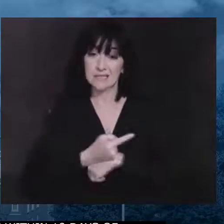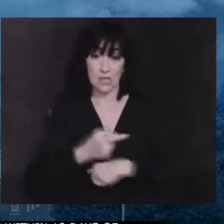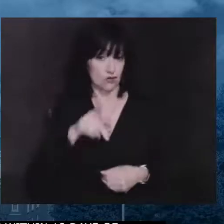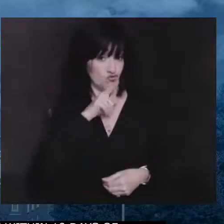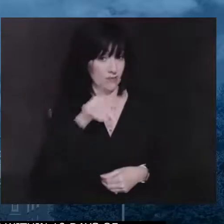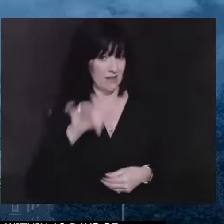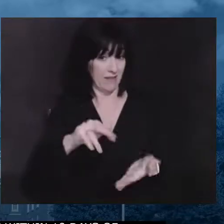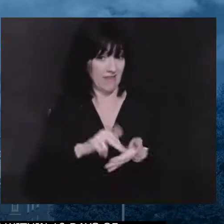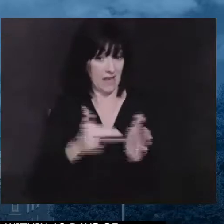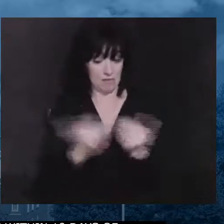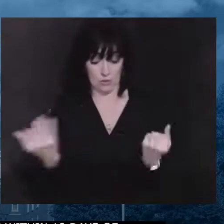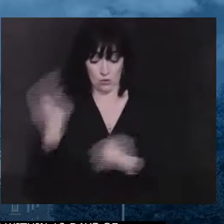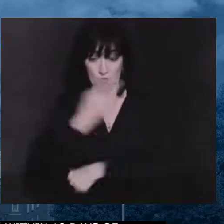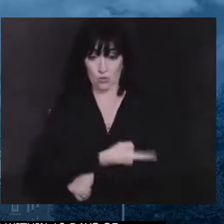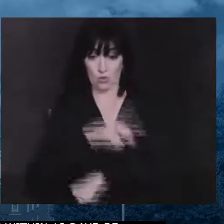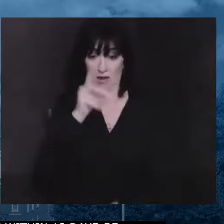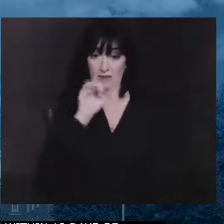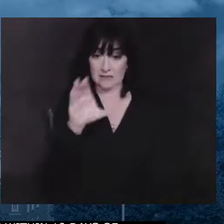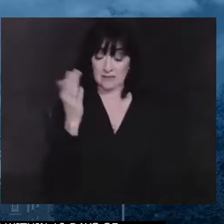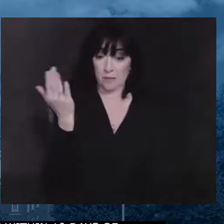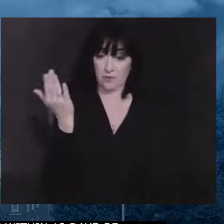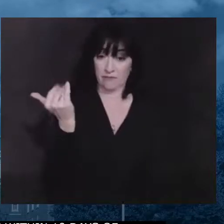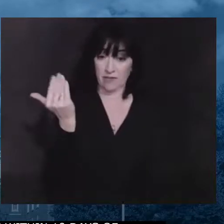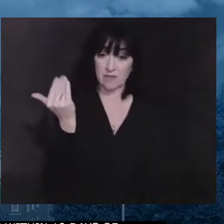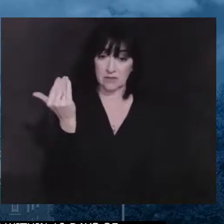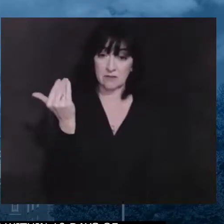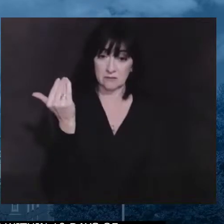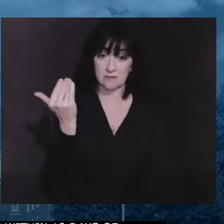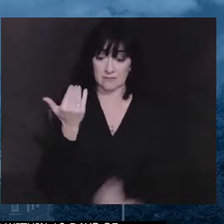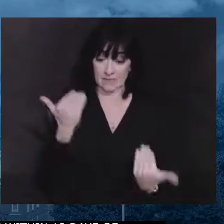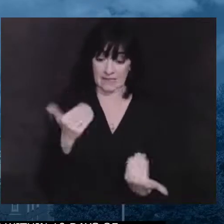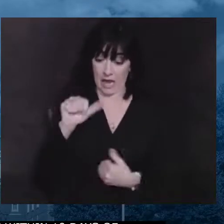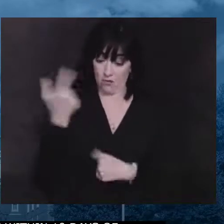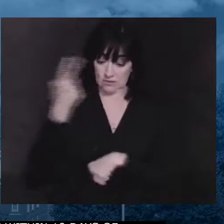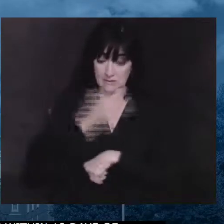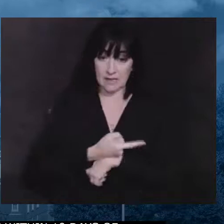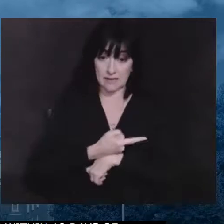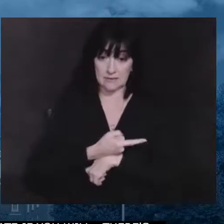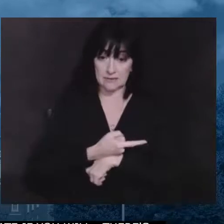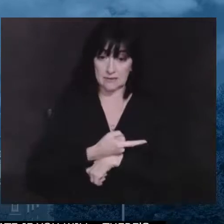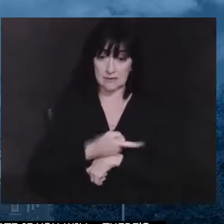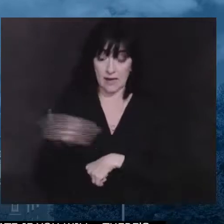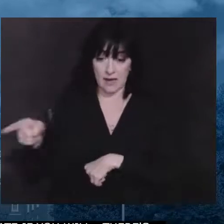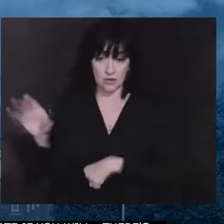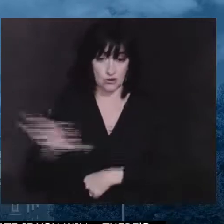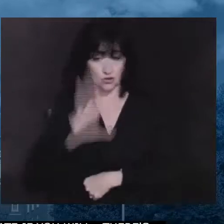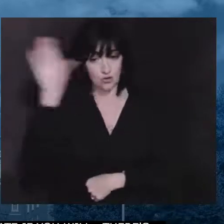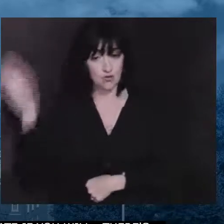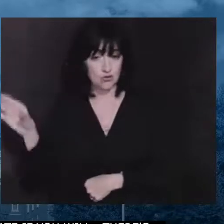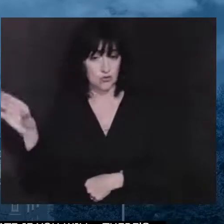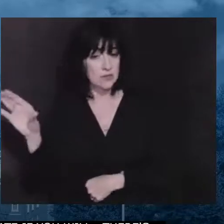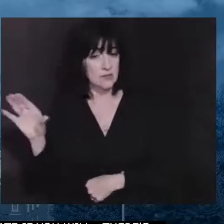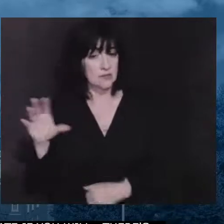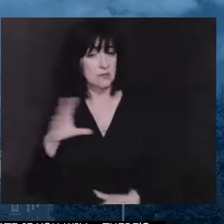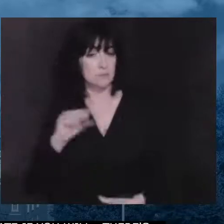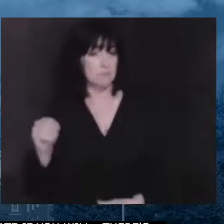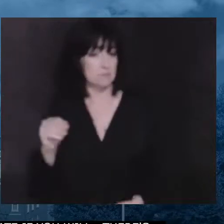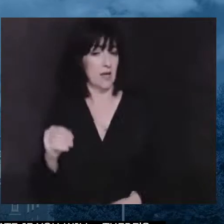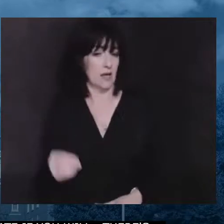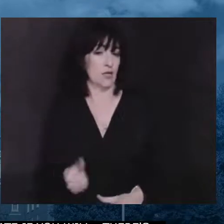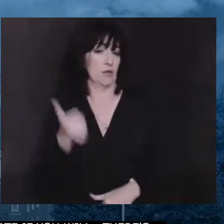will. There's 10 days now between now and the time that many people come